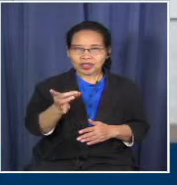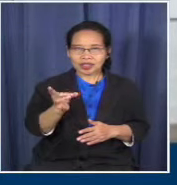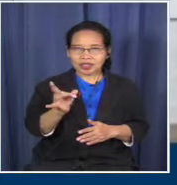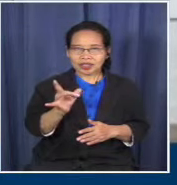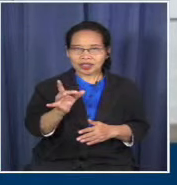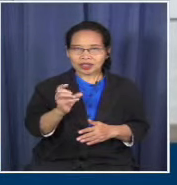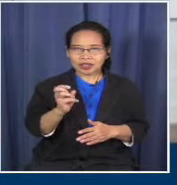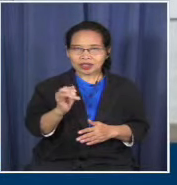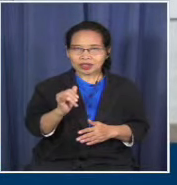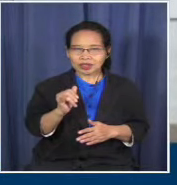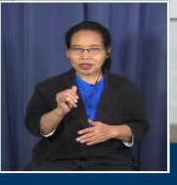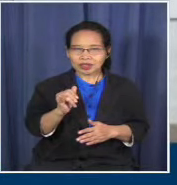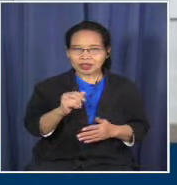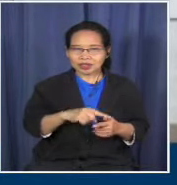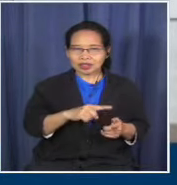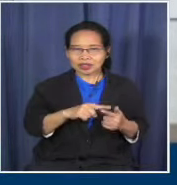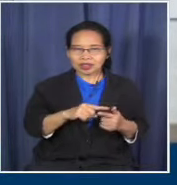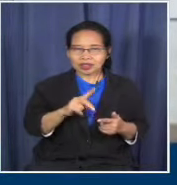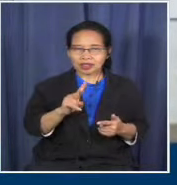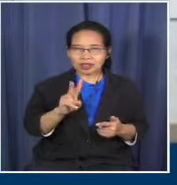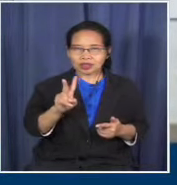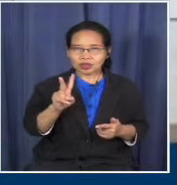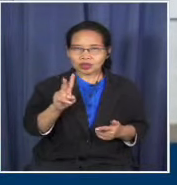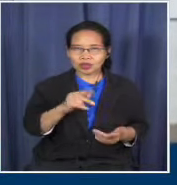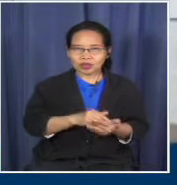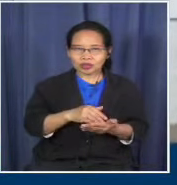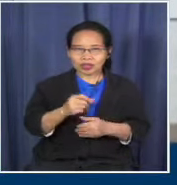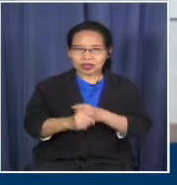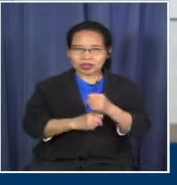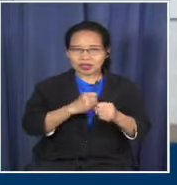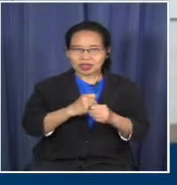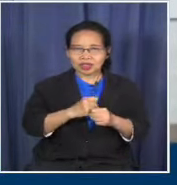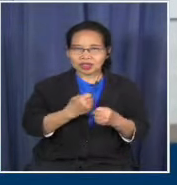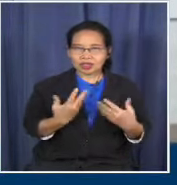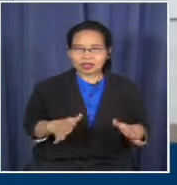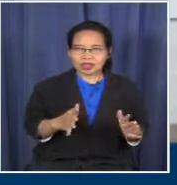Oxygen was discovered in the 18th century, in